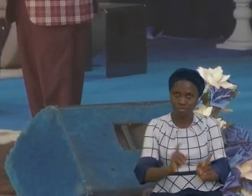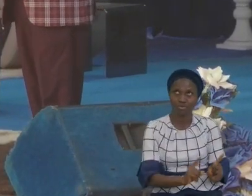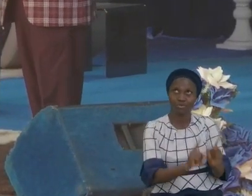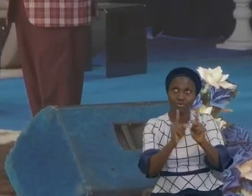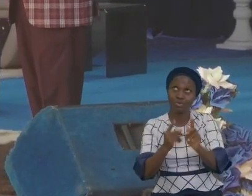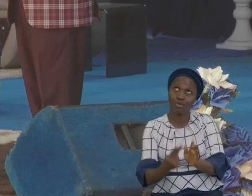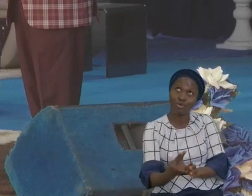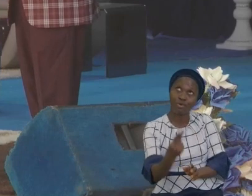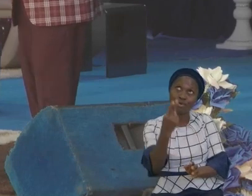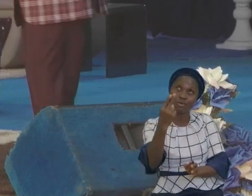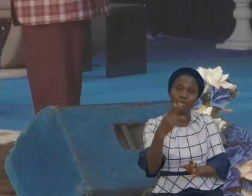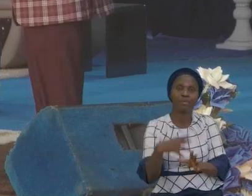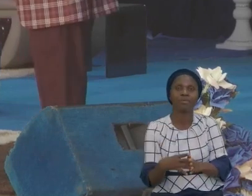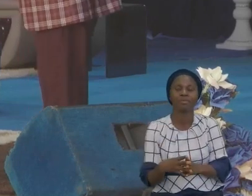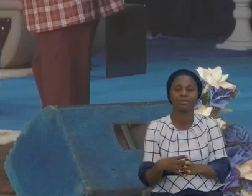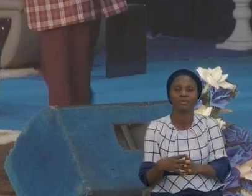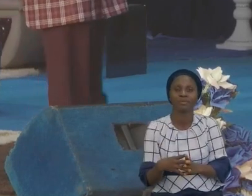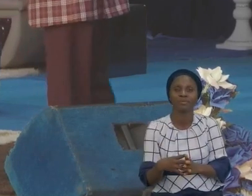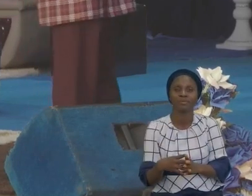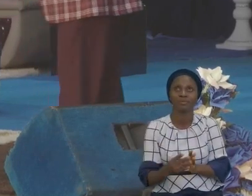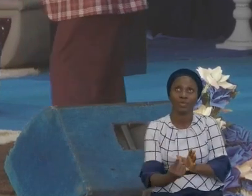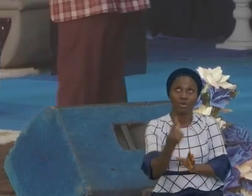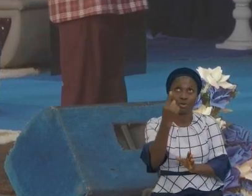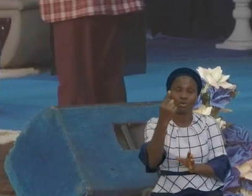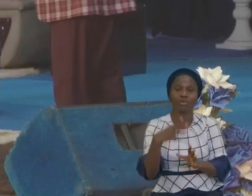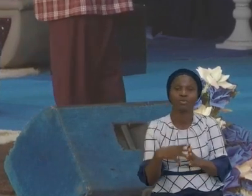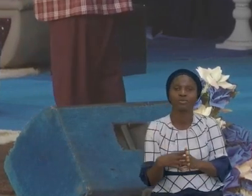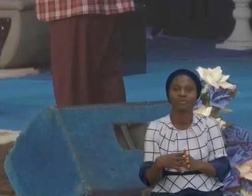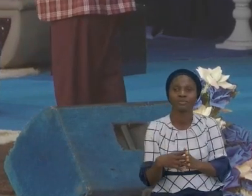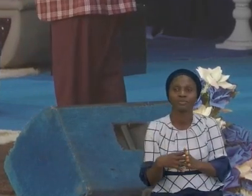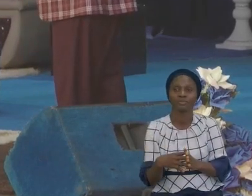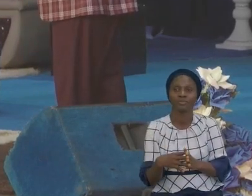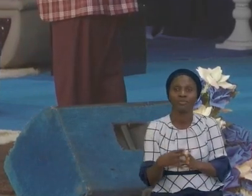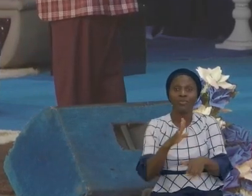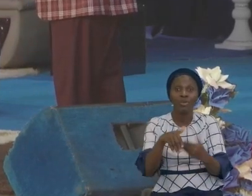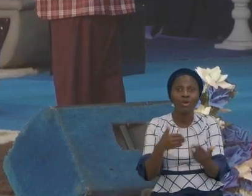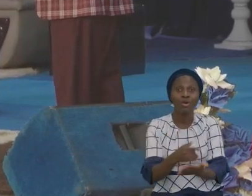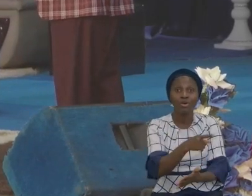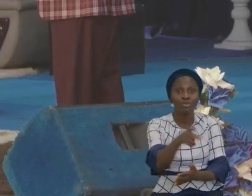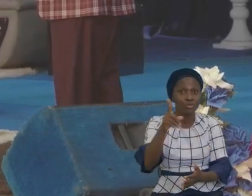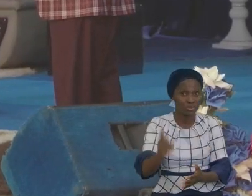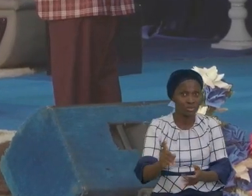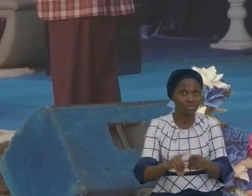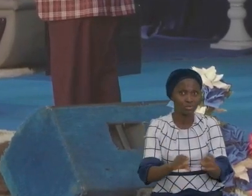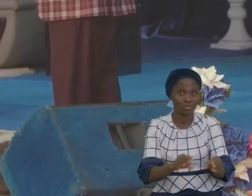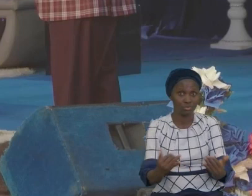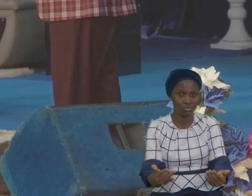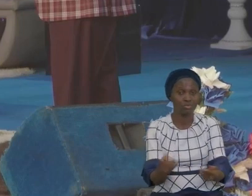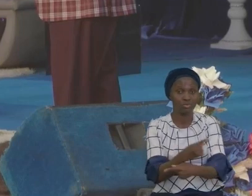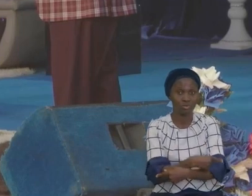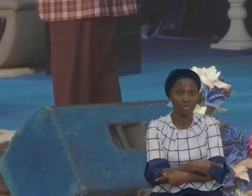All you need to do today, I'll show you, discover that highway.